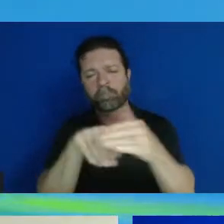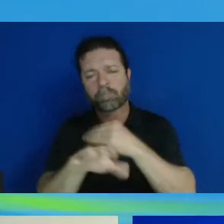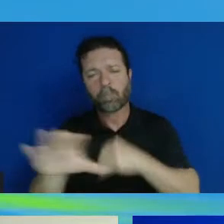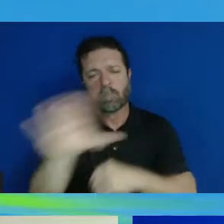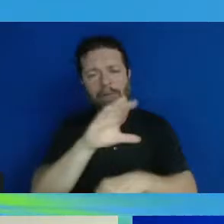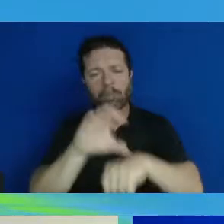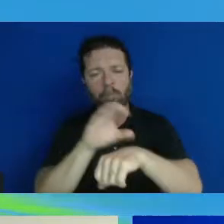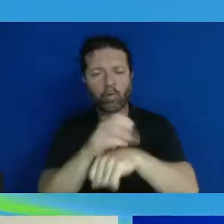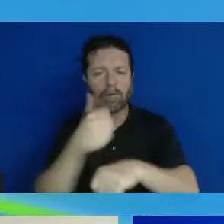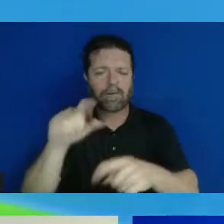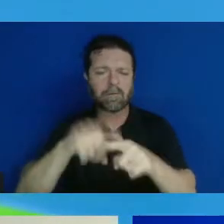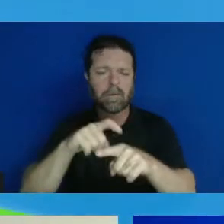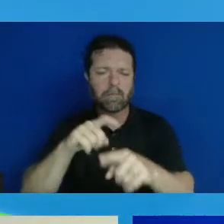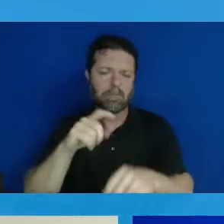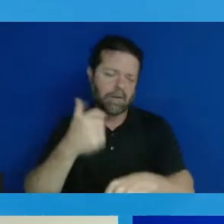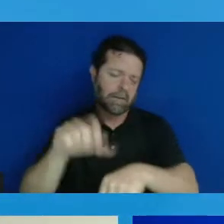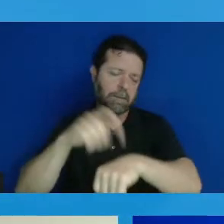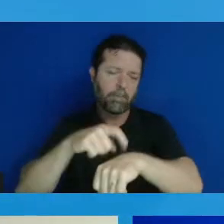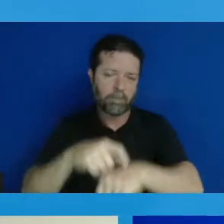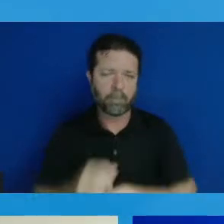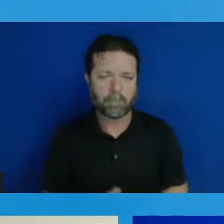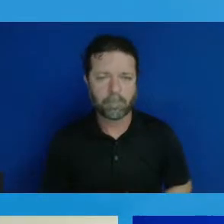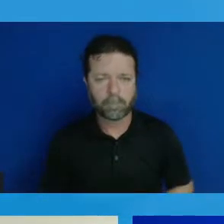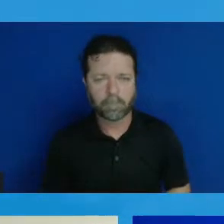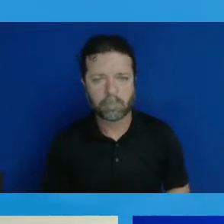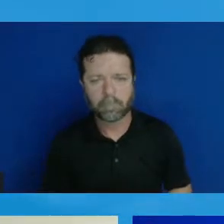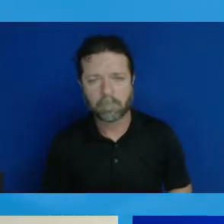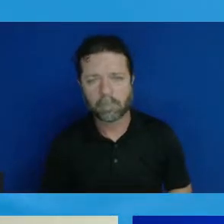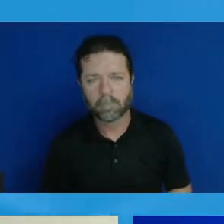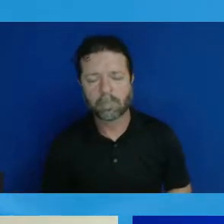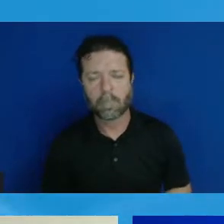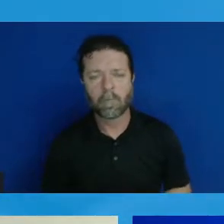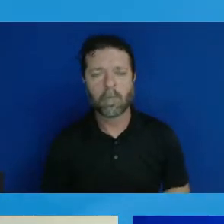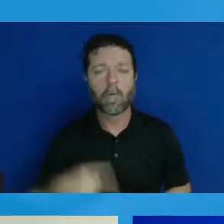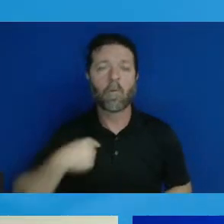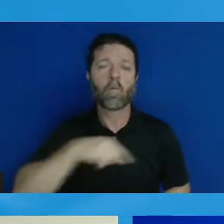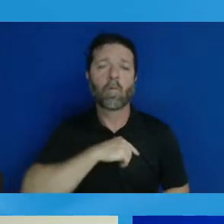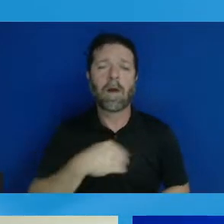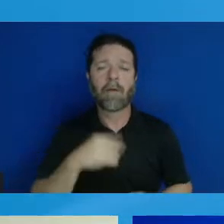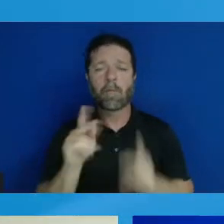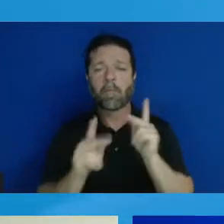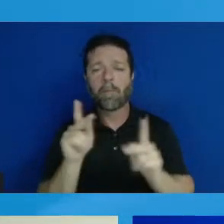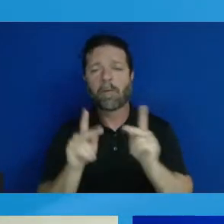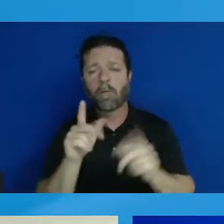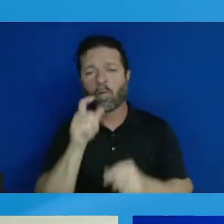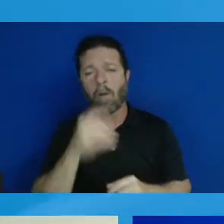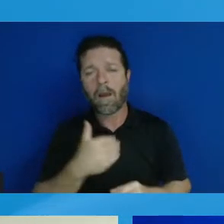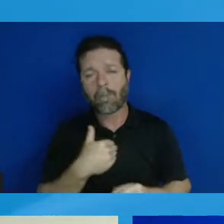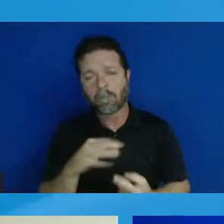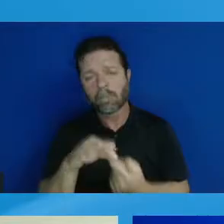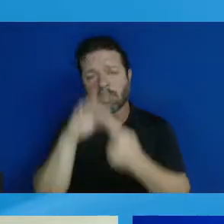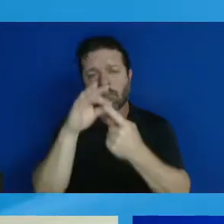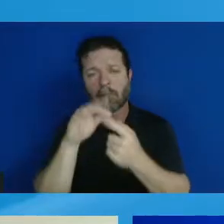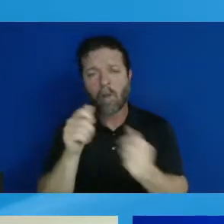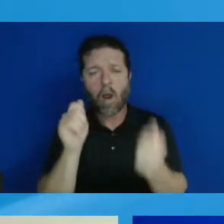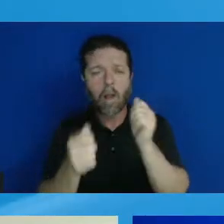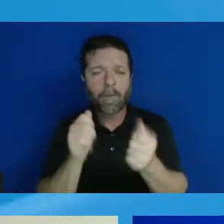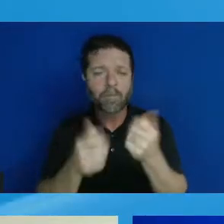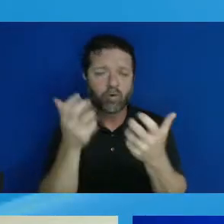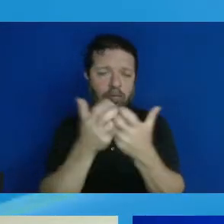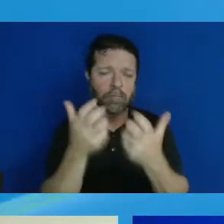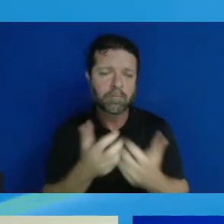and we do have some individuals that might need a special accommodation for like a physical reason. Maybe they need